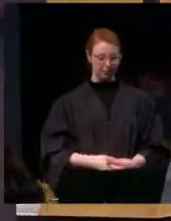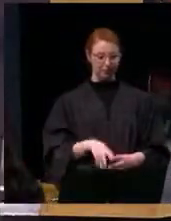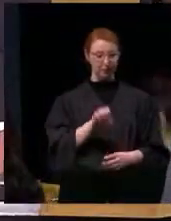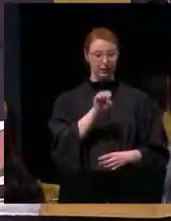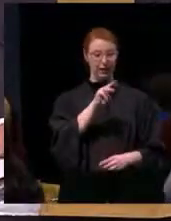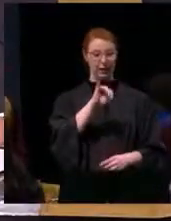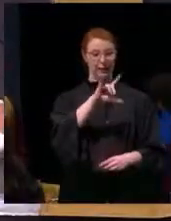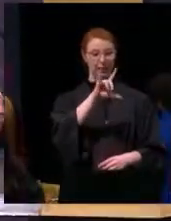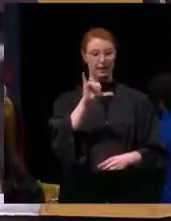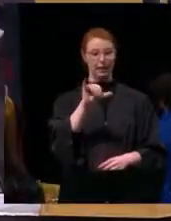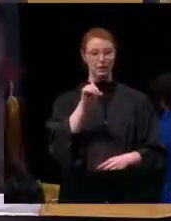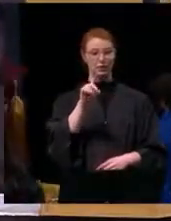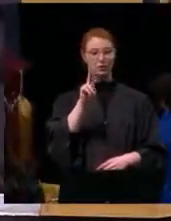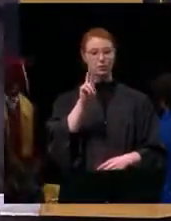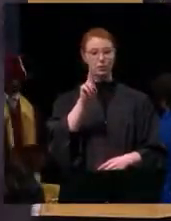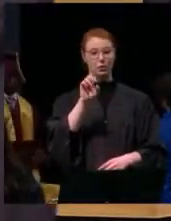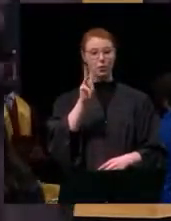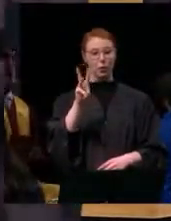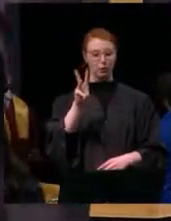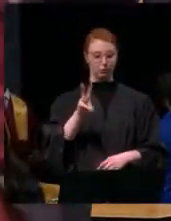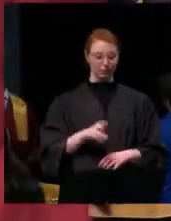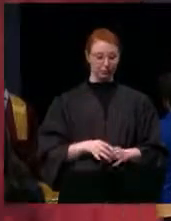Emily Duro.